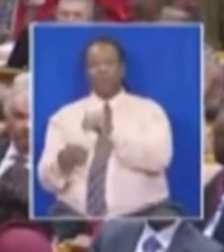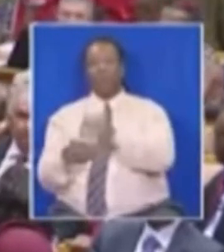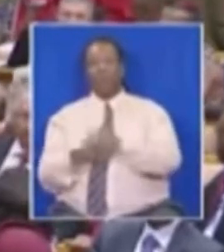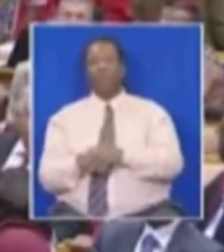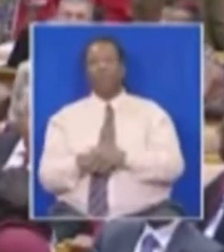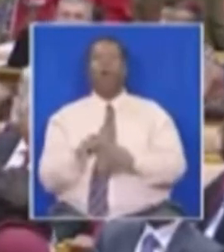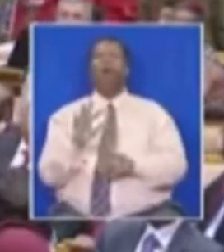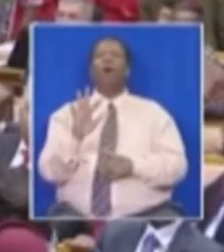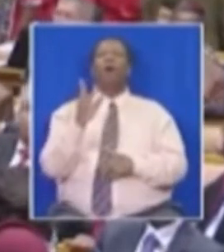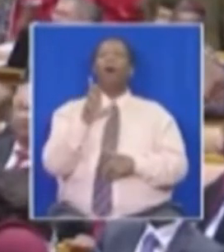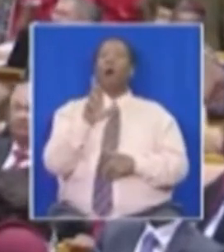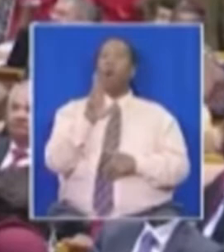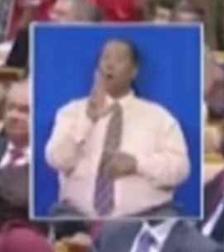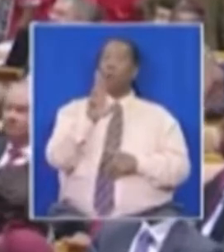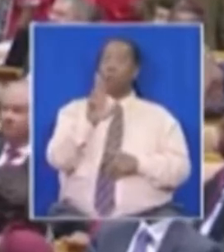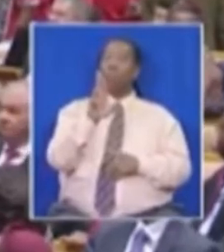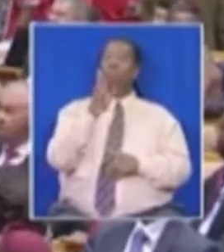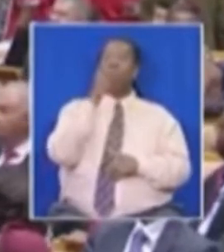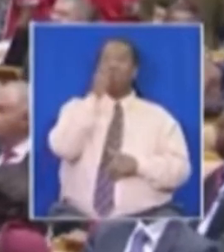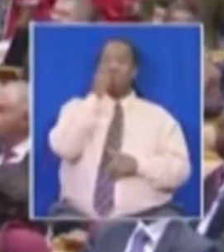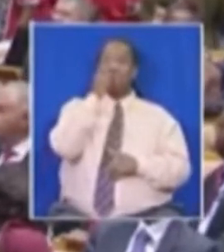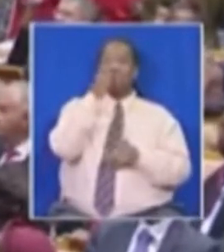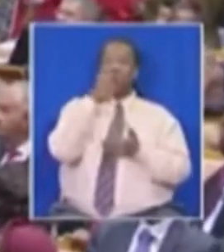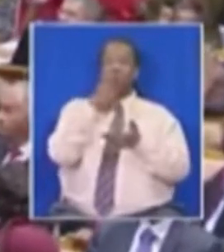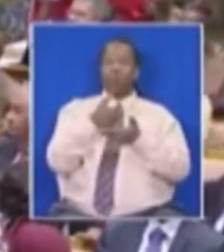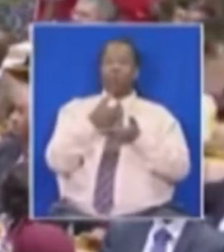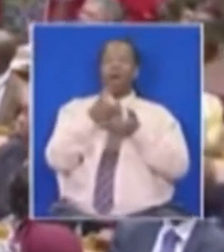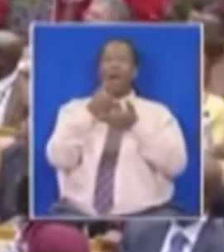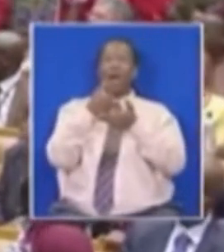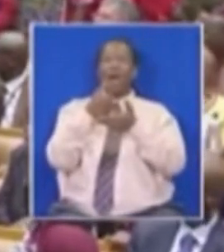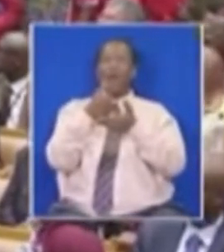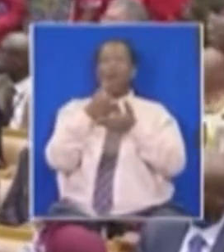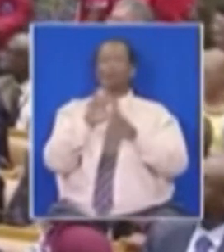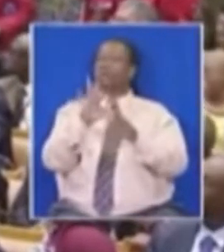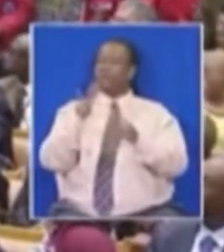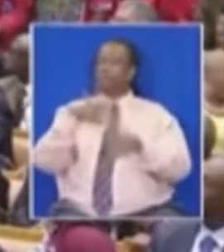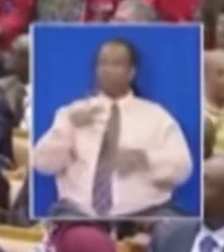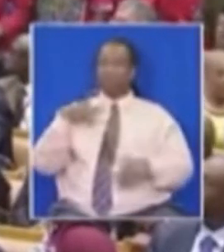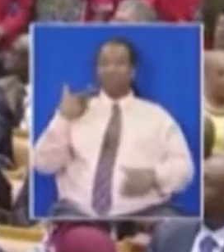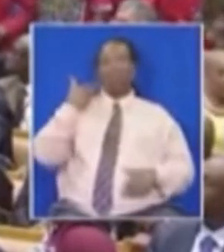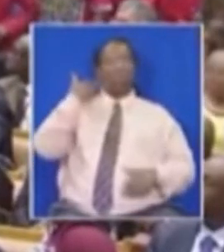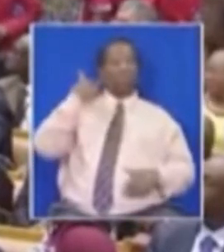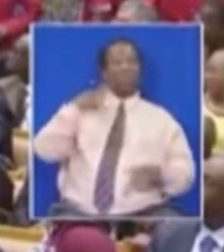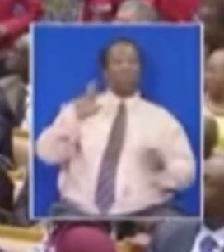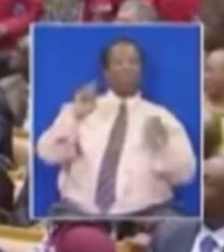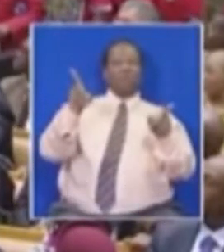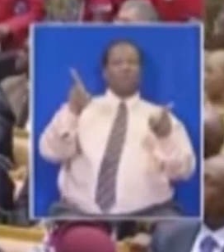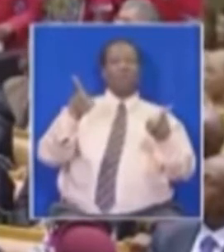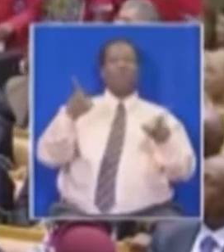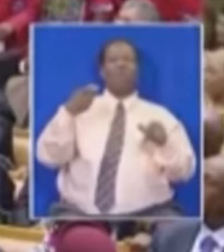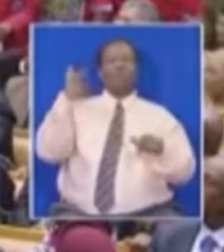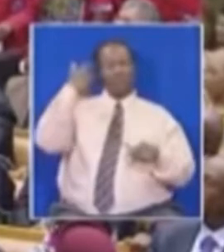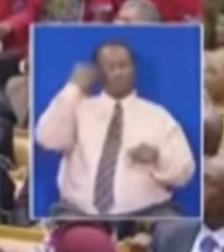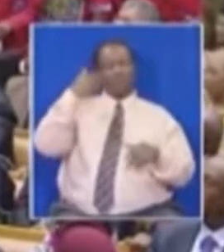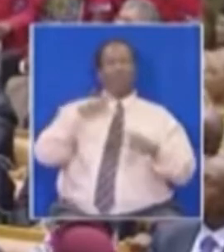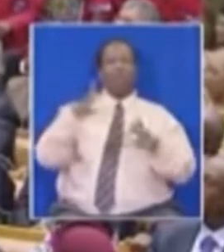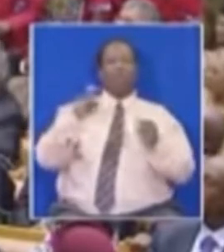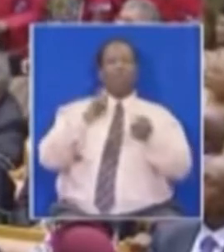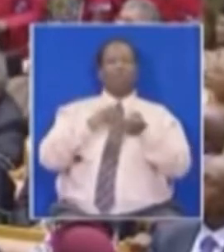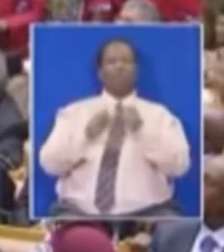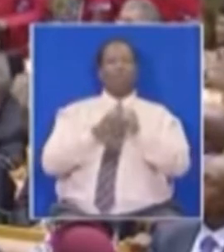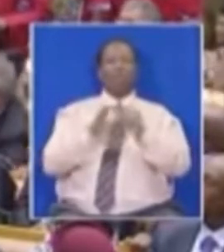I hope this gentleman will. You can kill me, it's fine, kill me. Just kill me, there's no problem, kill me.